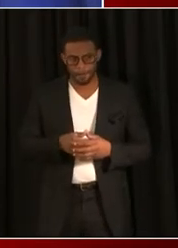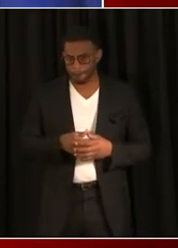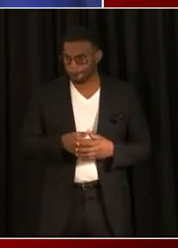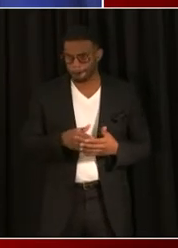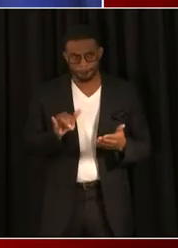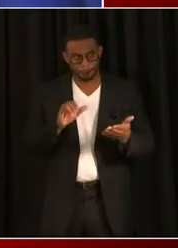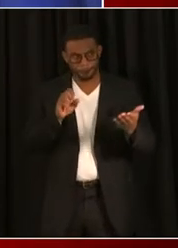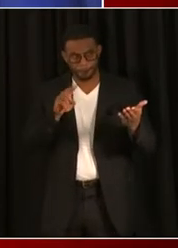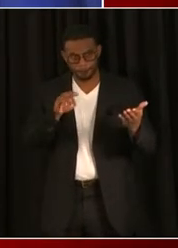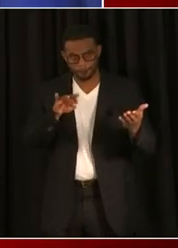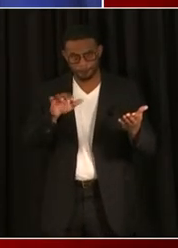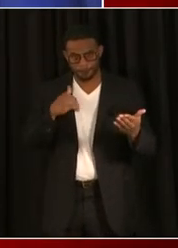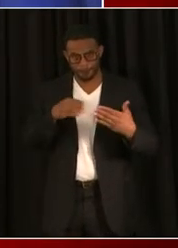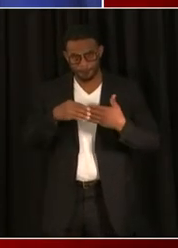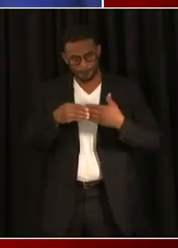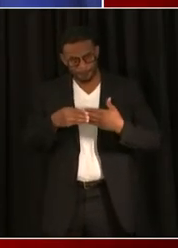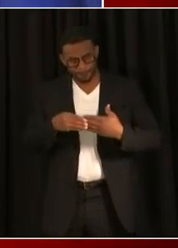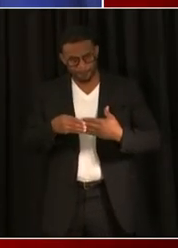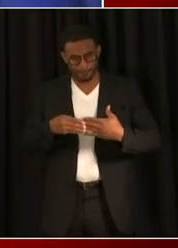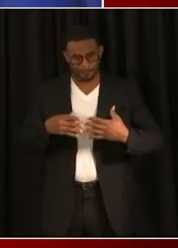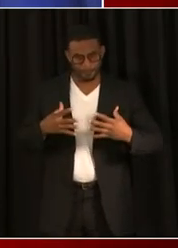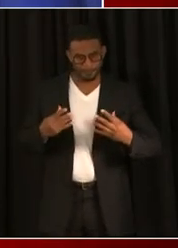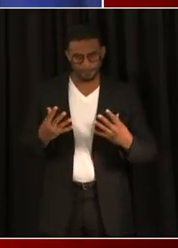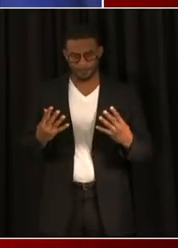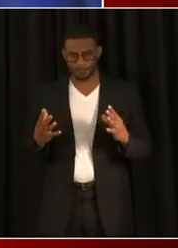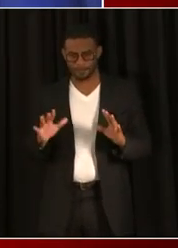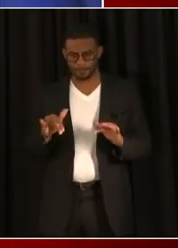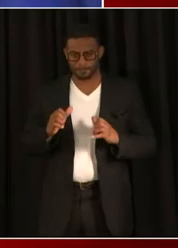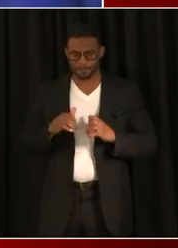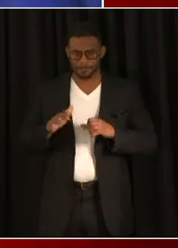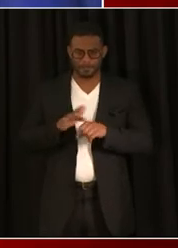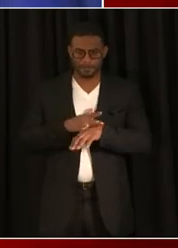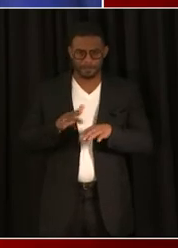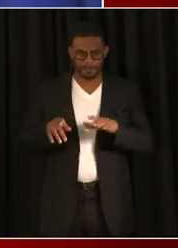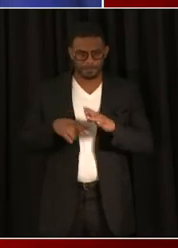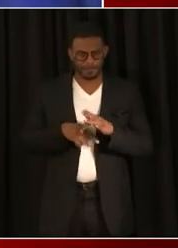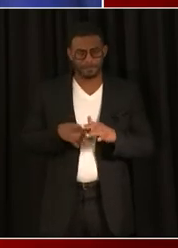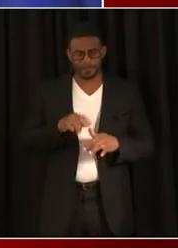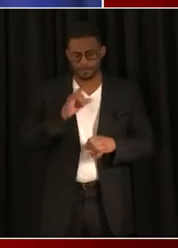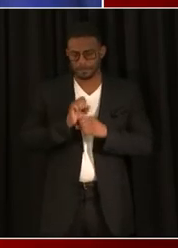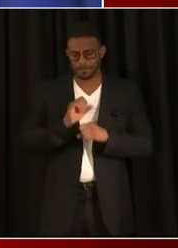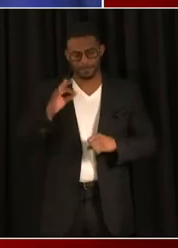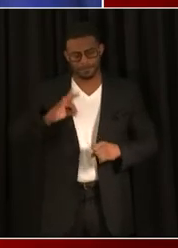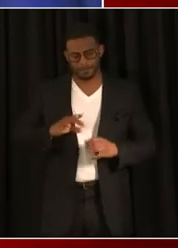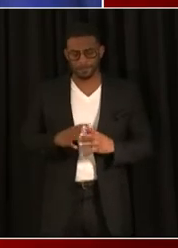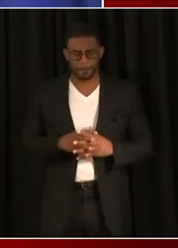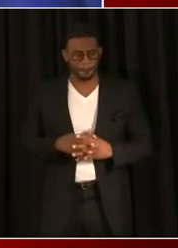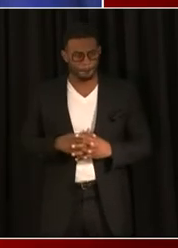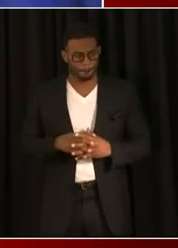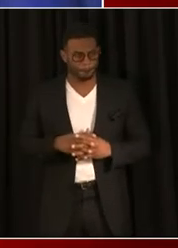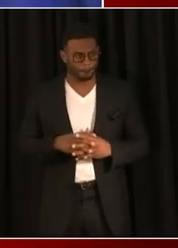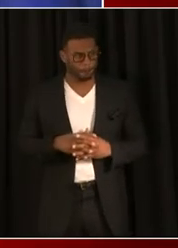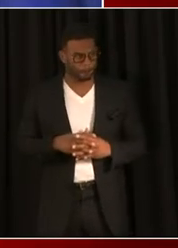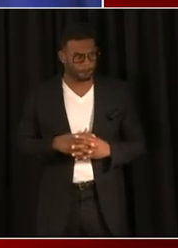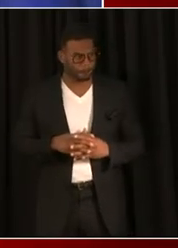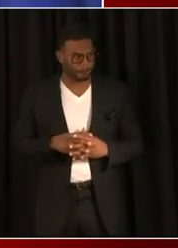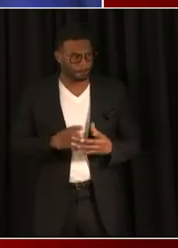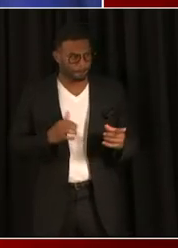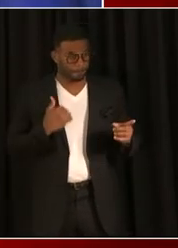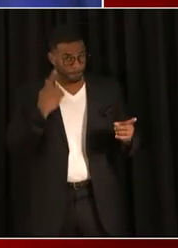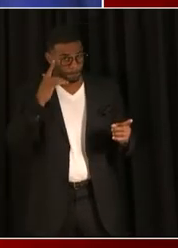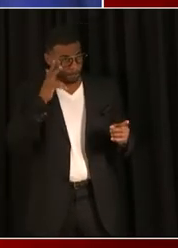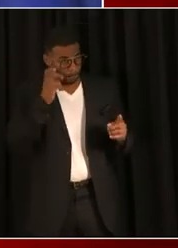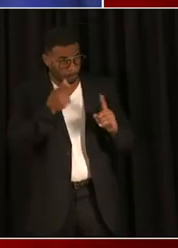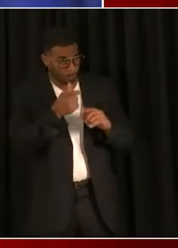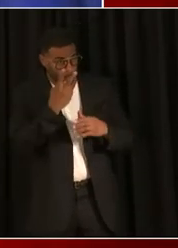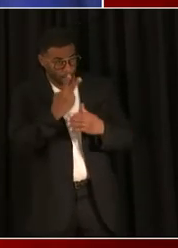So like Sunyata said, having that cushion just to kind of fill that gap, it really, really does help. Absolutely. I think